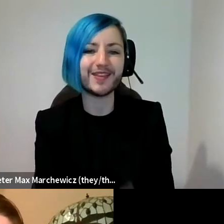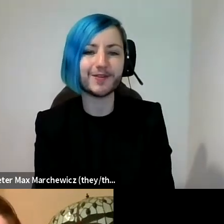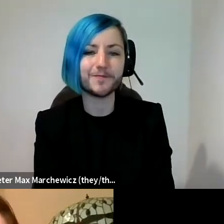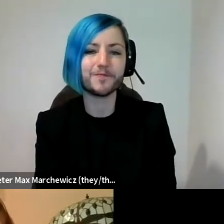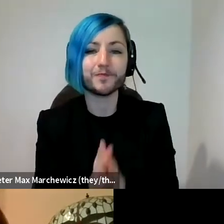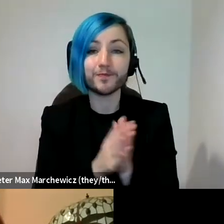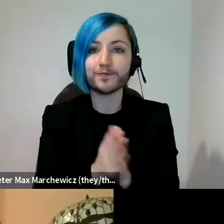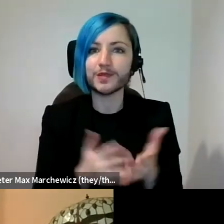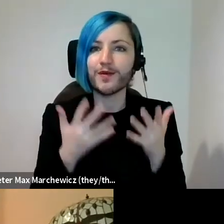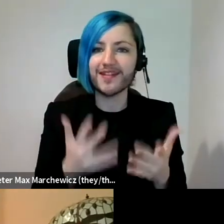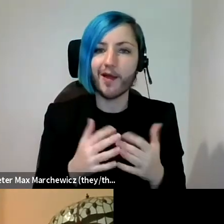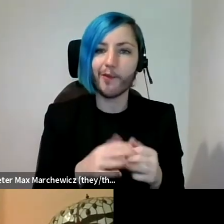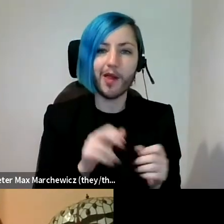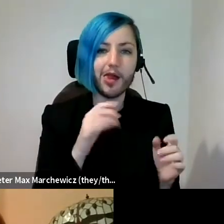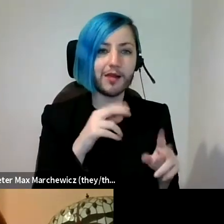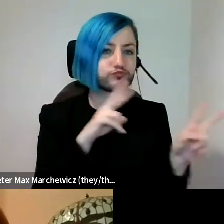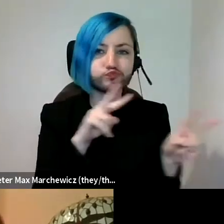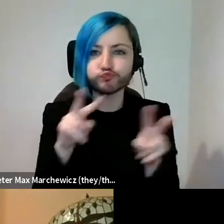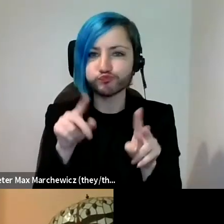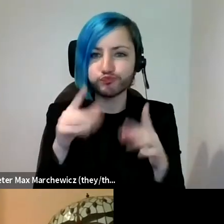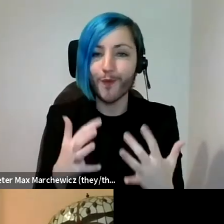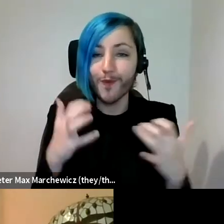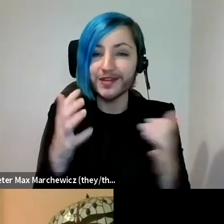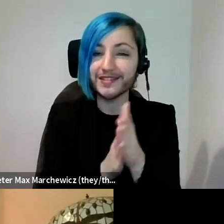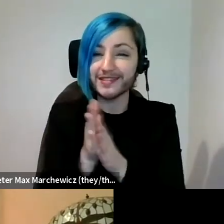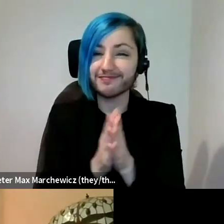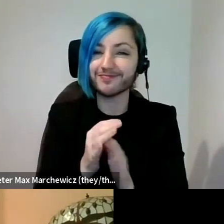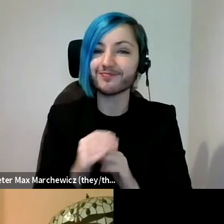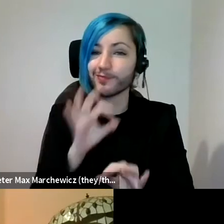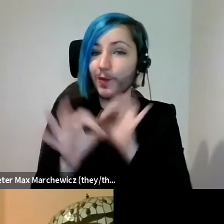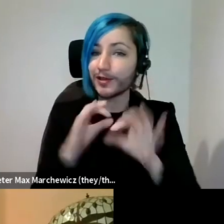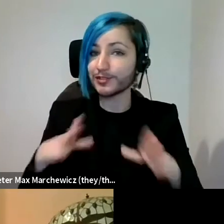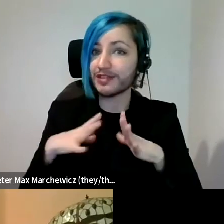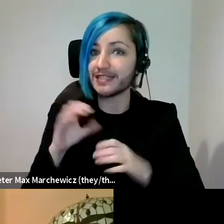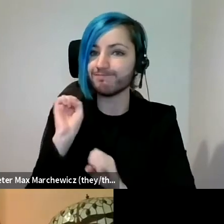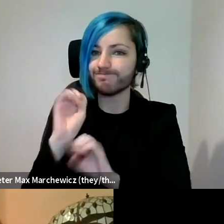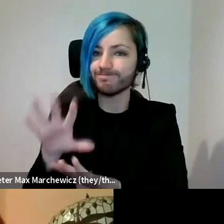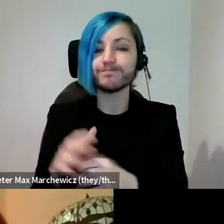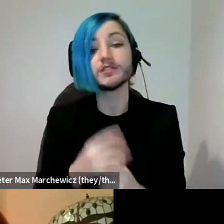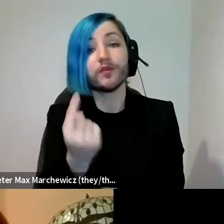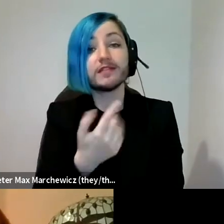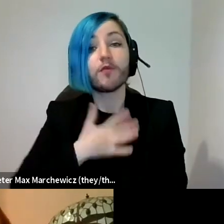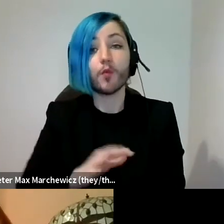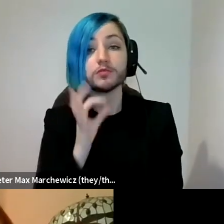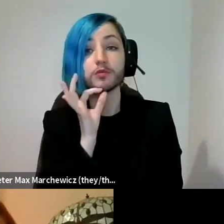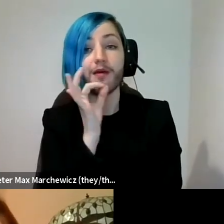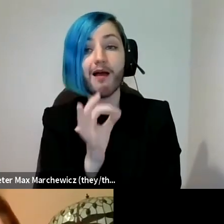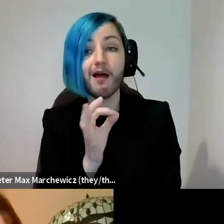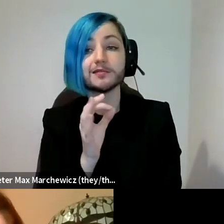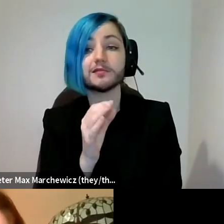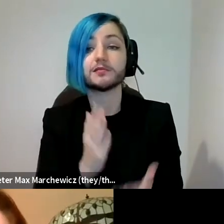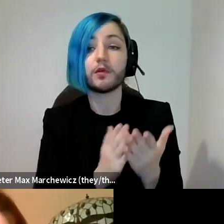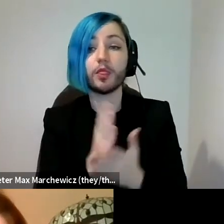we're going to turn to the audience. Please get your questions coming in the chat. And if you want to ask a question by speaking or